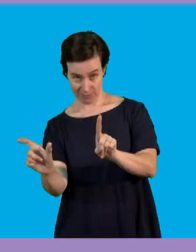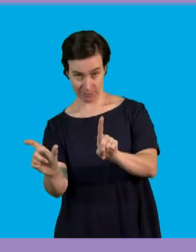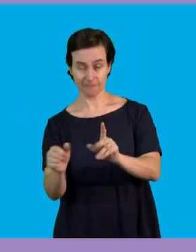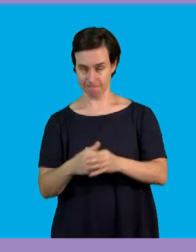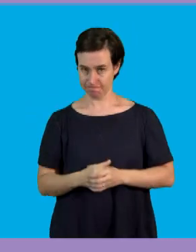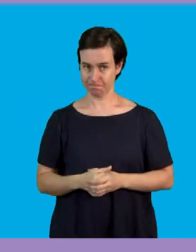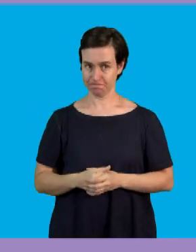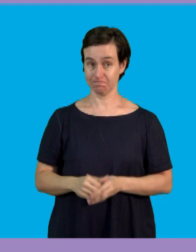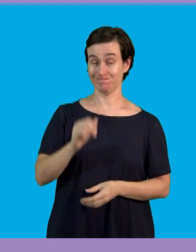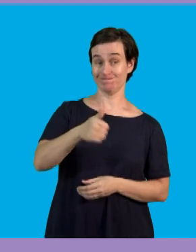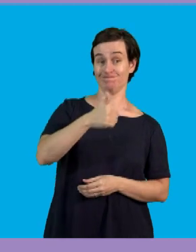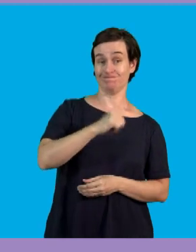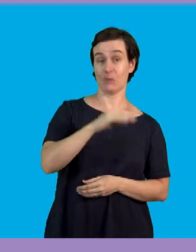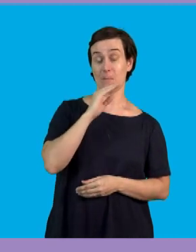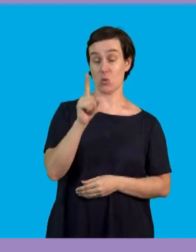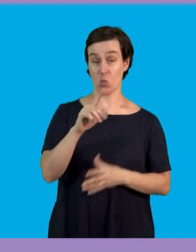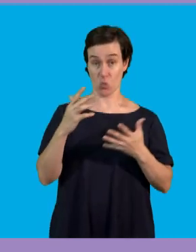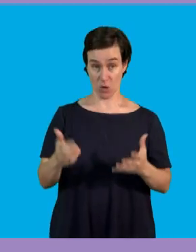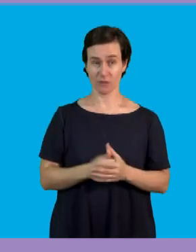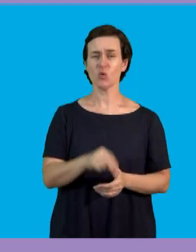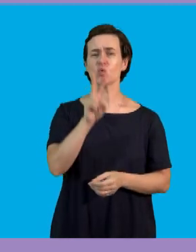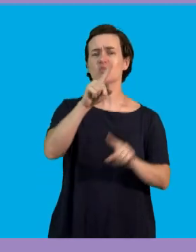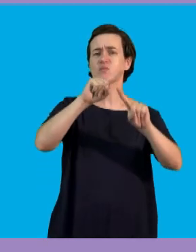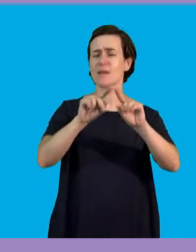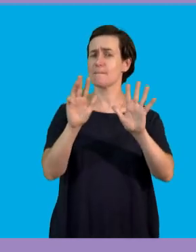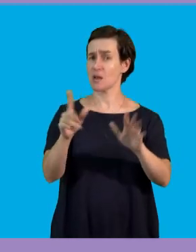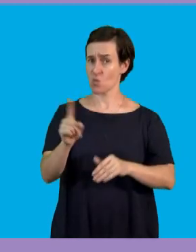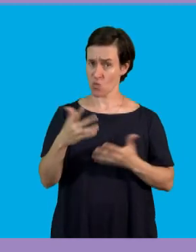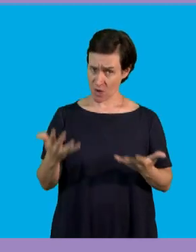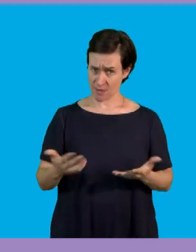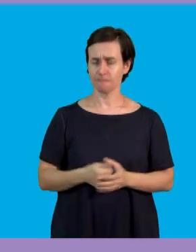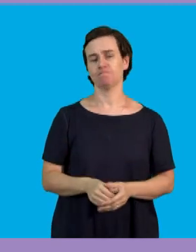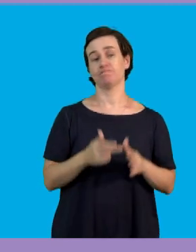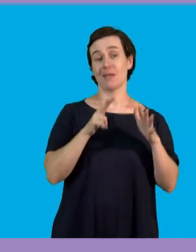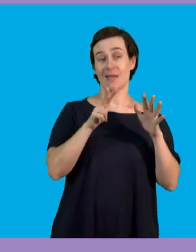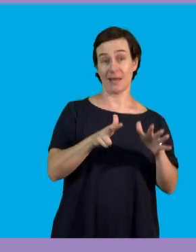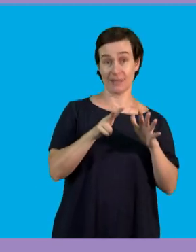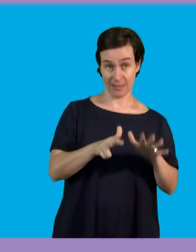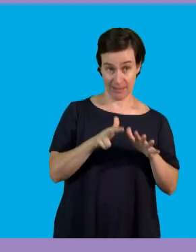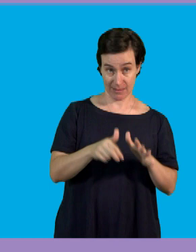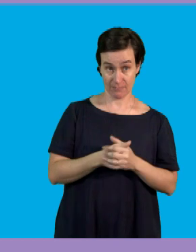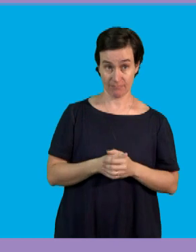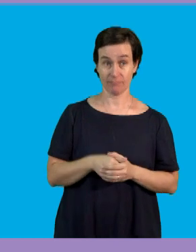to give us what is 2 multiplied by 9? That is an 18.